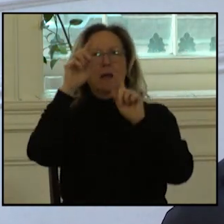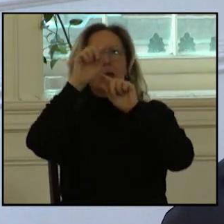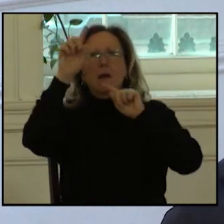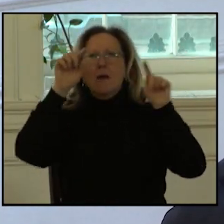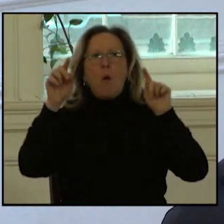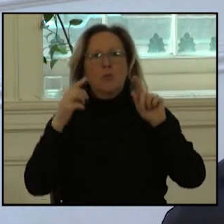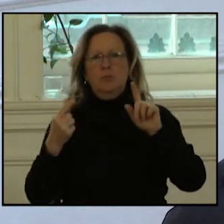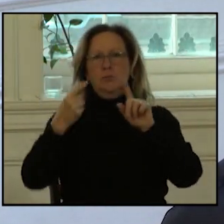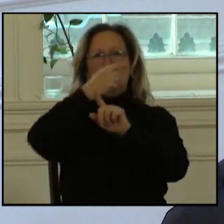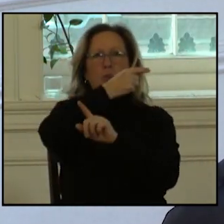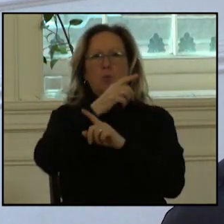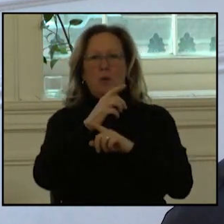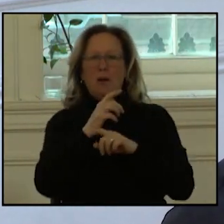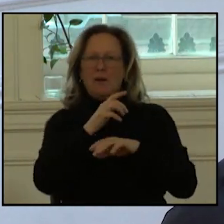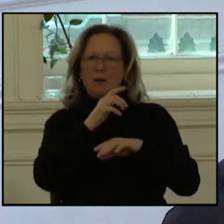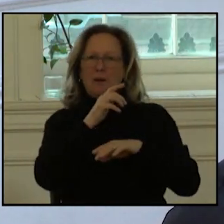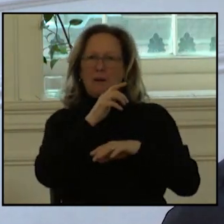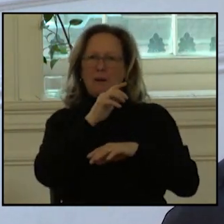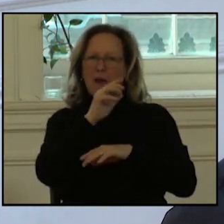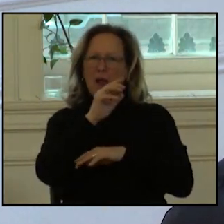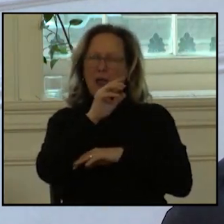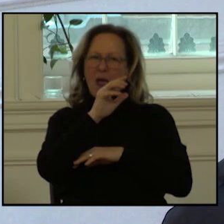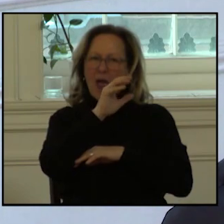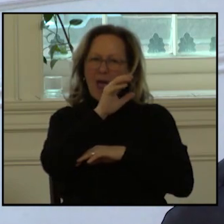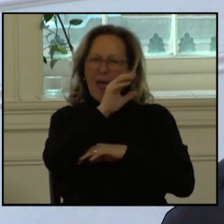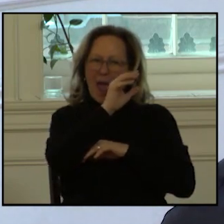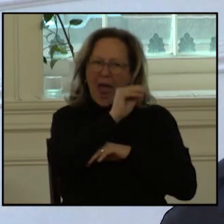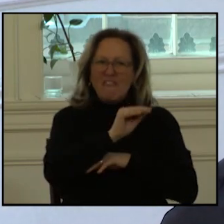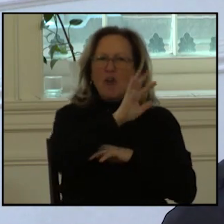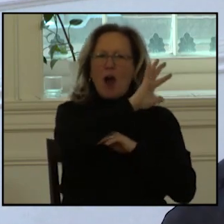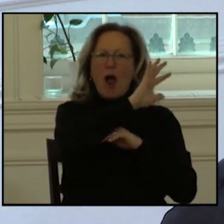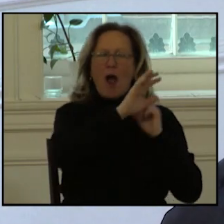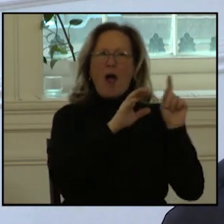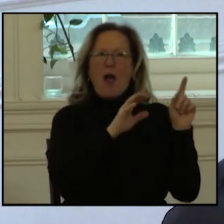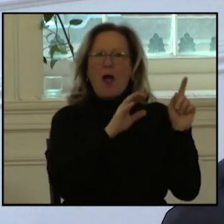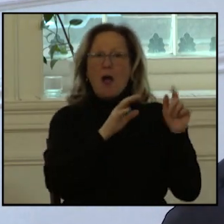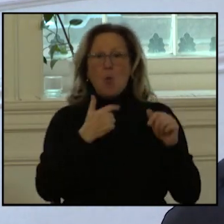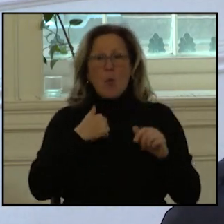to Africa, black and white, you know. We have found